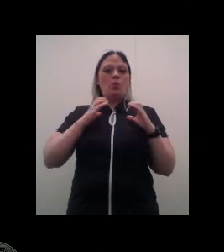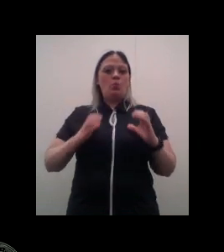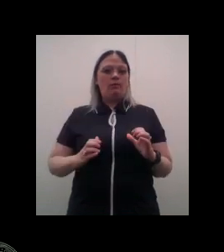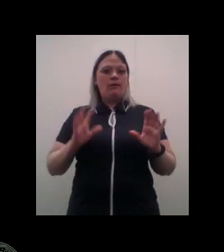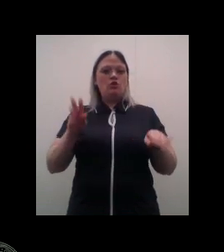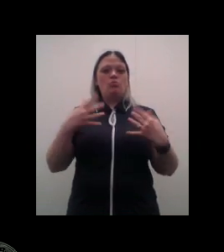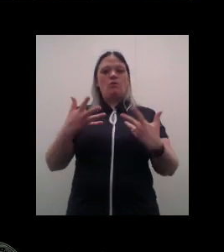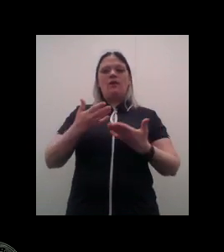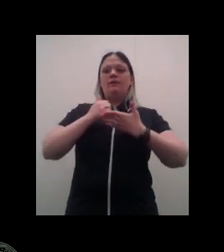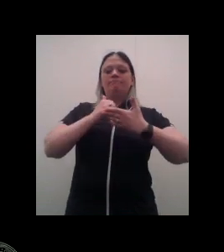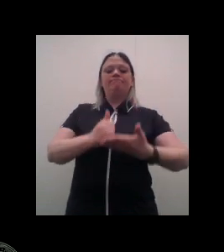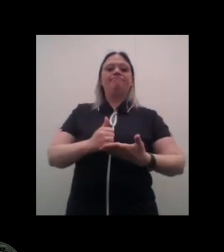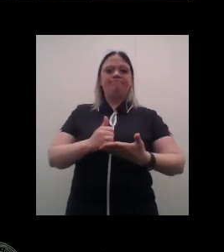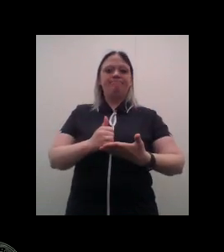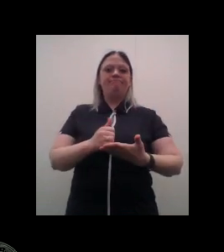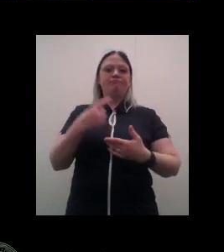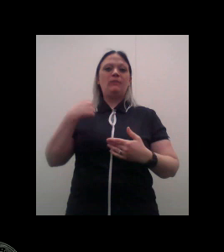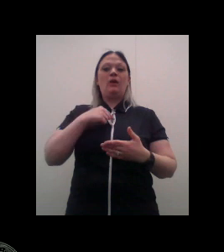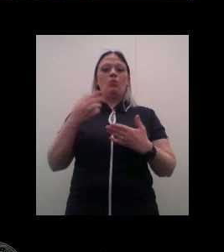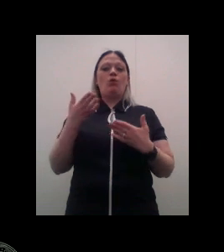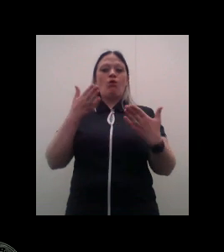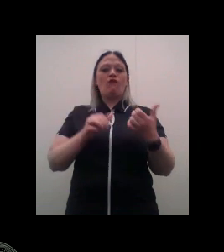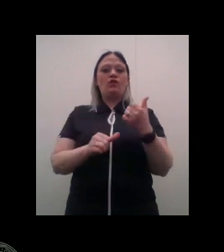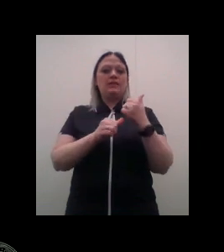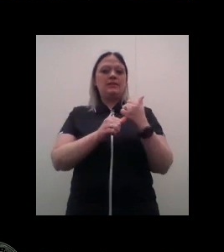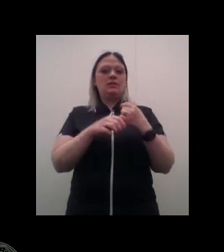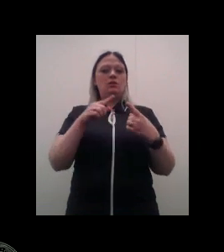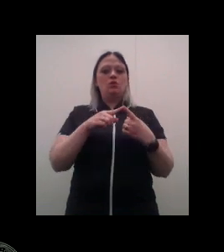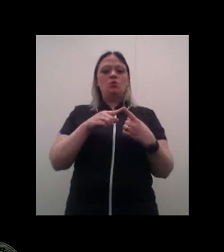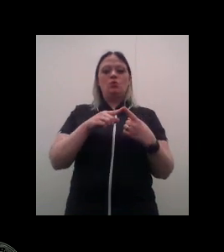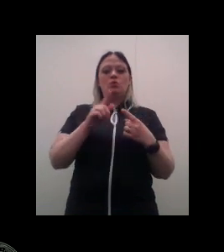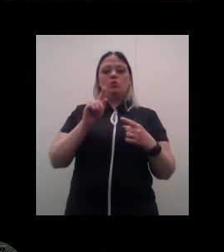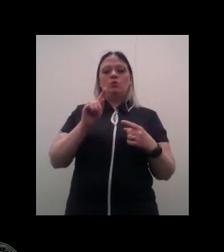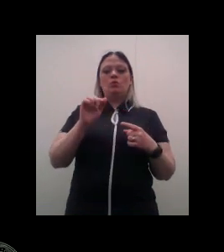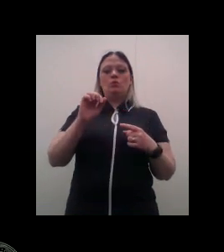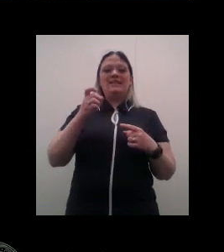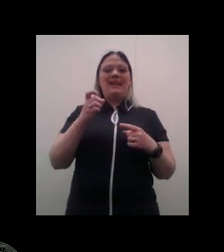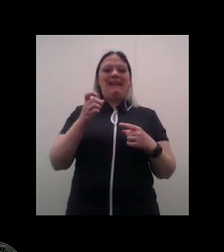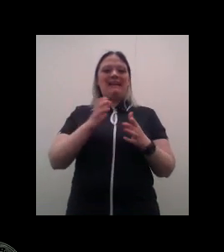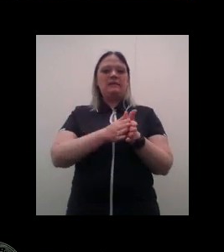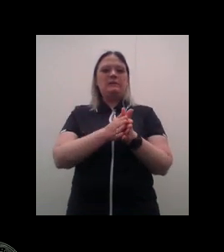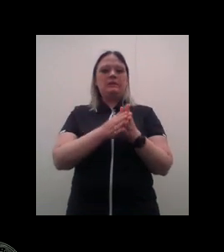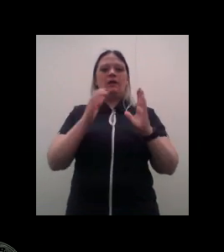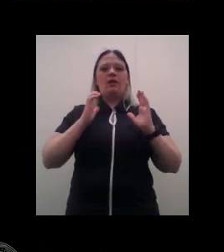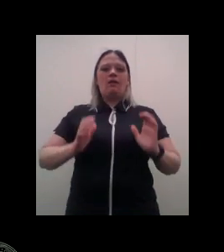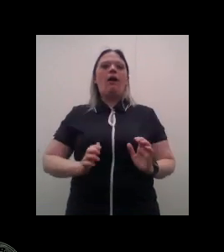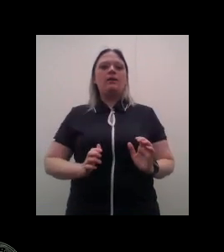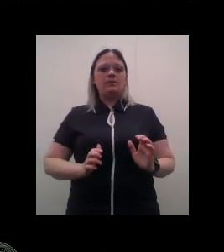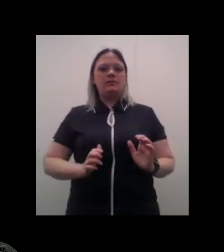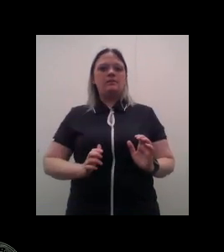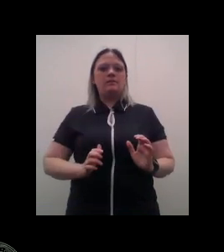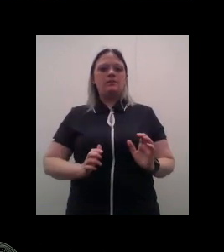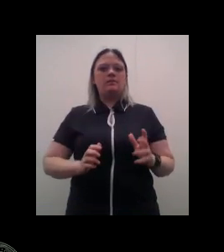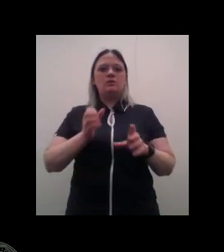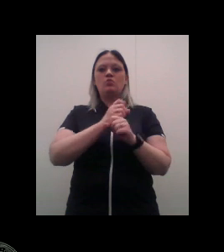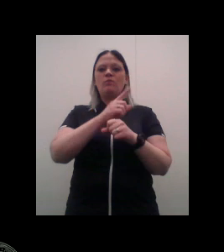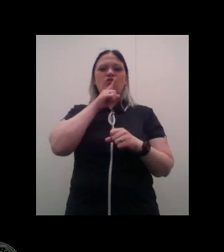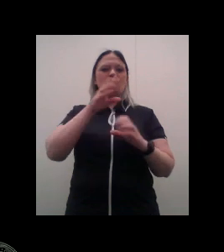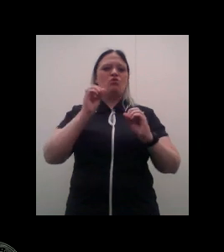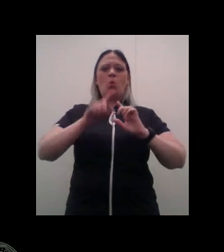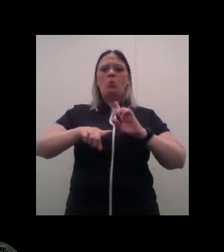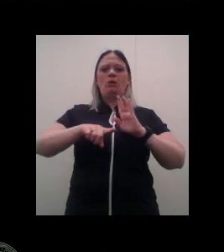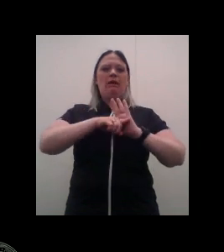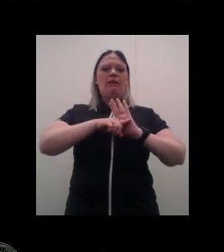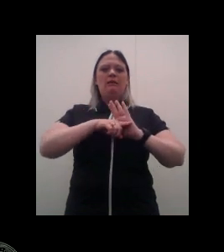economic crisis, and we are offering assistance to our tax incentivized clients to ensure that they will not be negatively